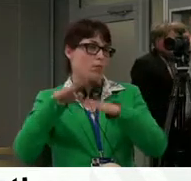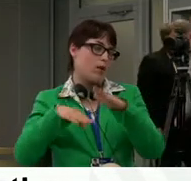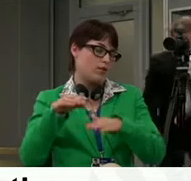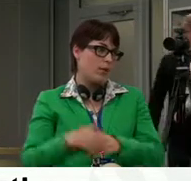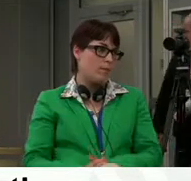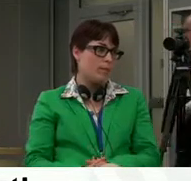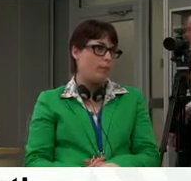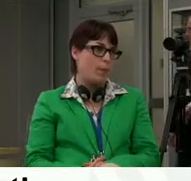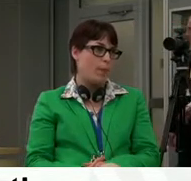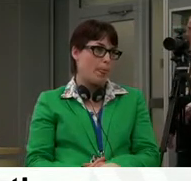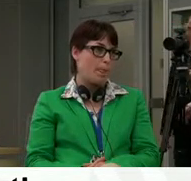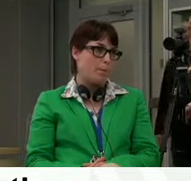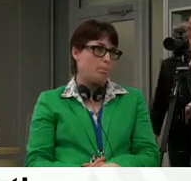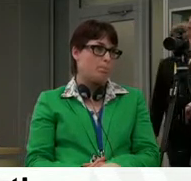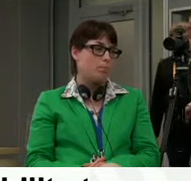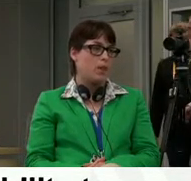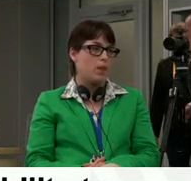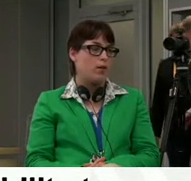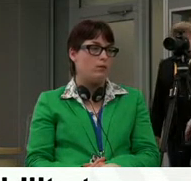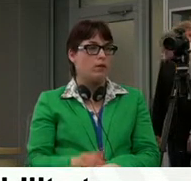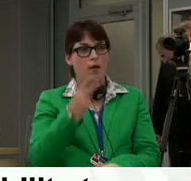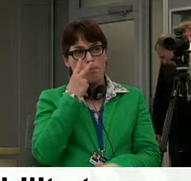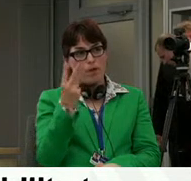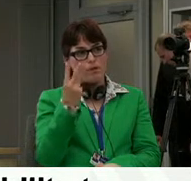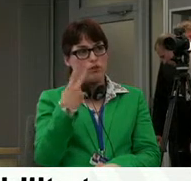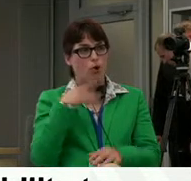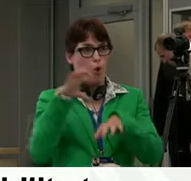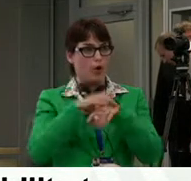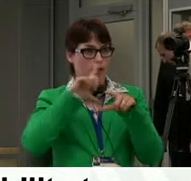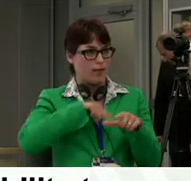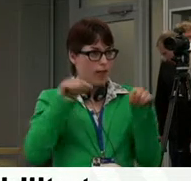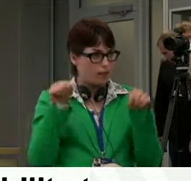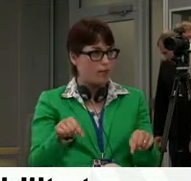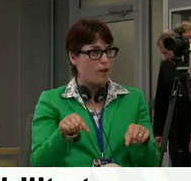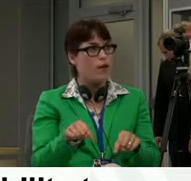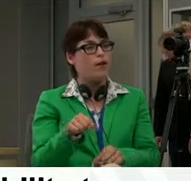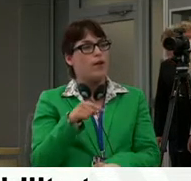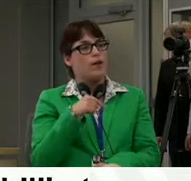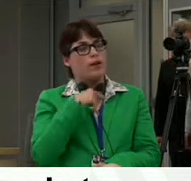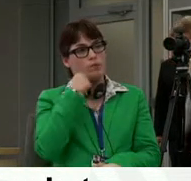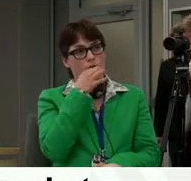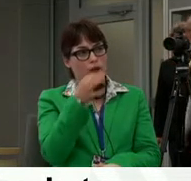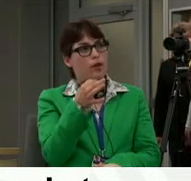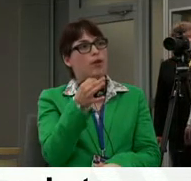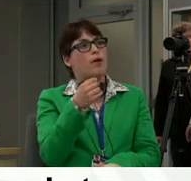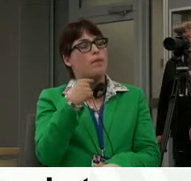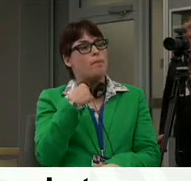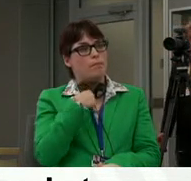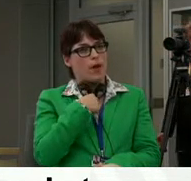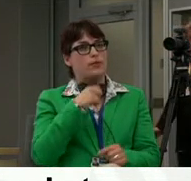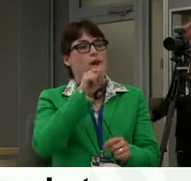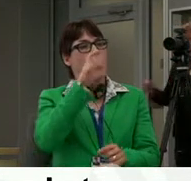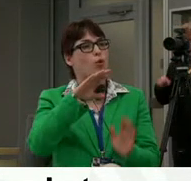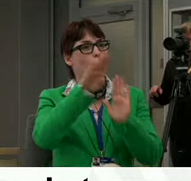the possibility to find out all these things and then to apply what we have learned to the real